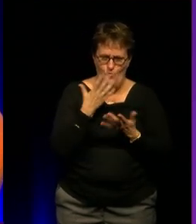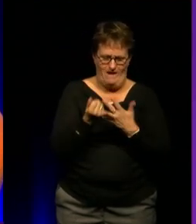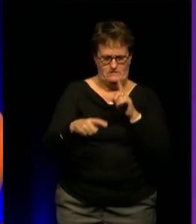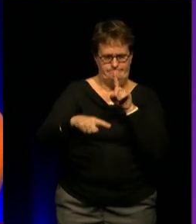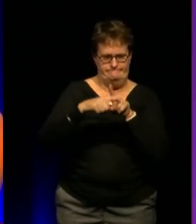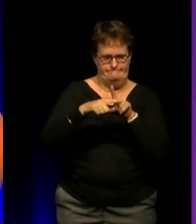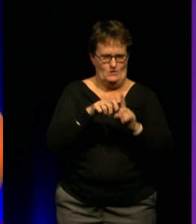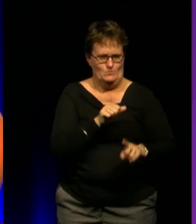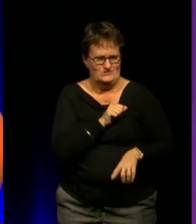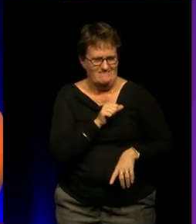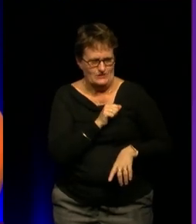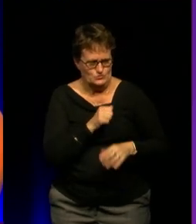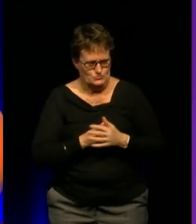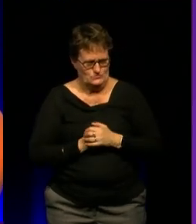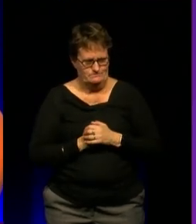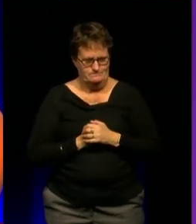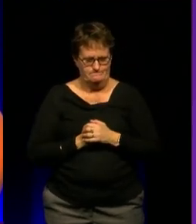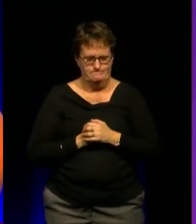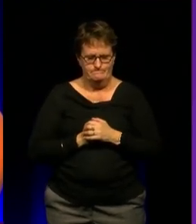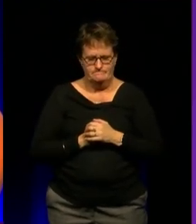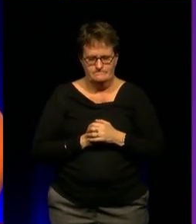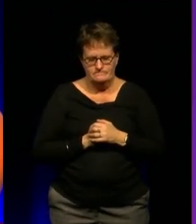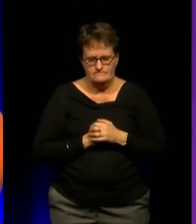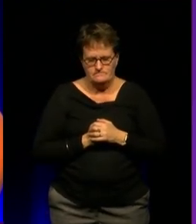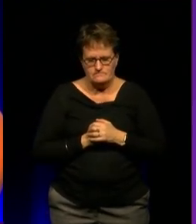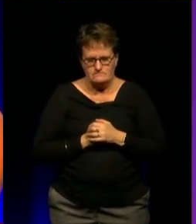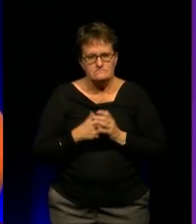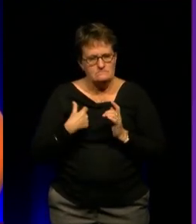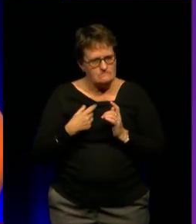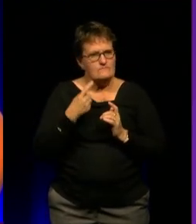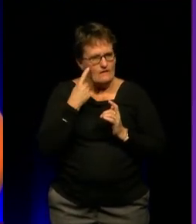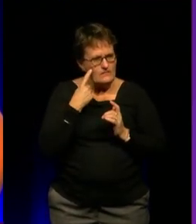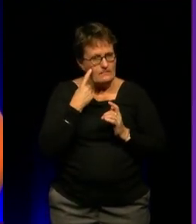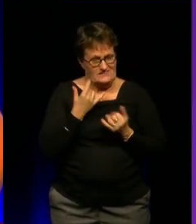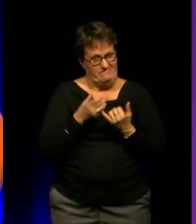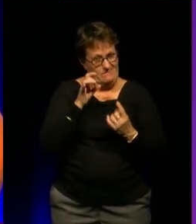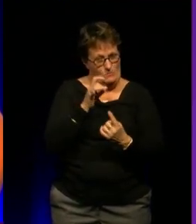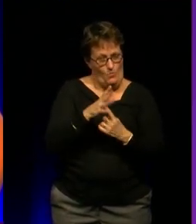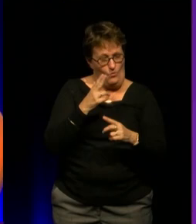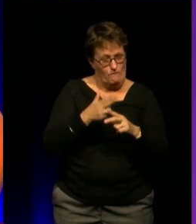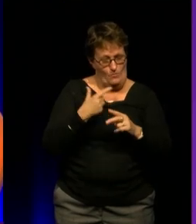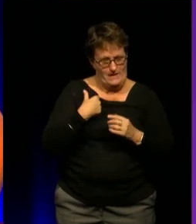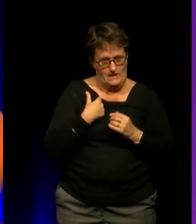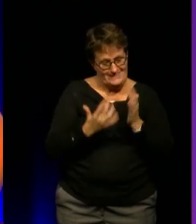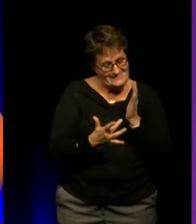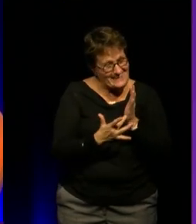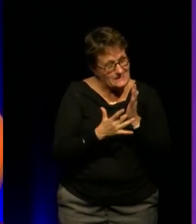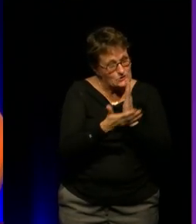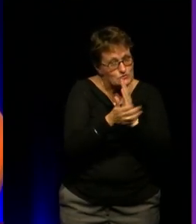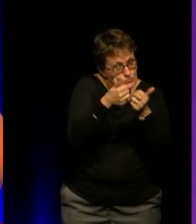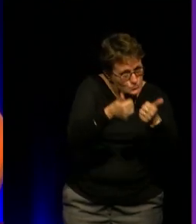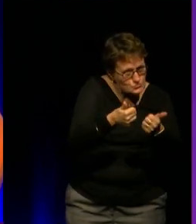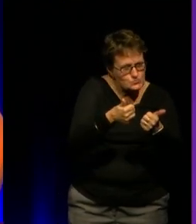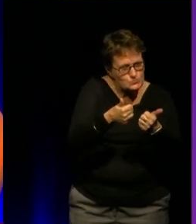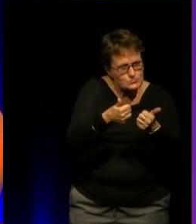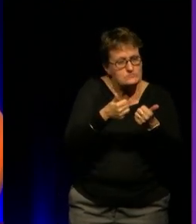attitude. Mm. And I think that's a really important foundation. Technical skill is great and can be very